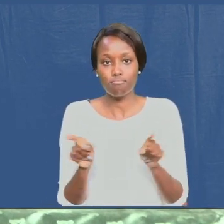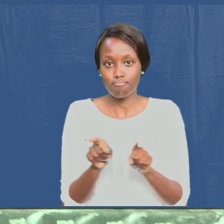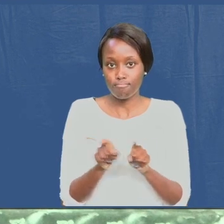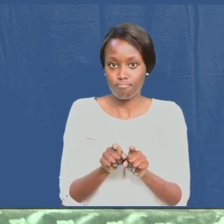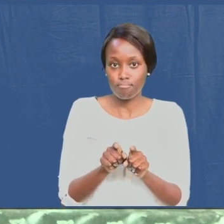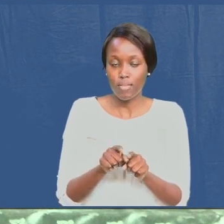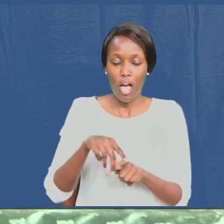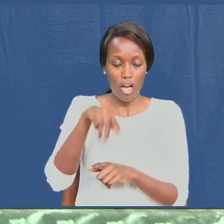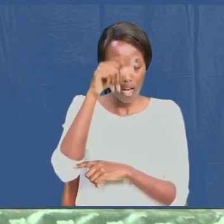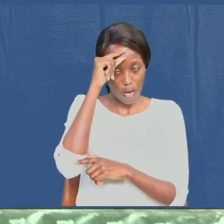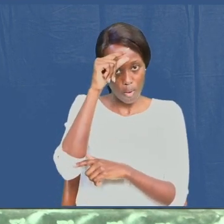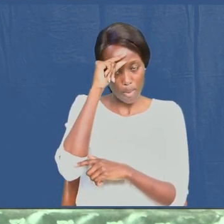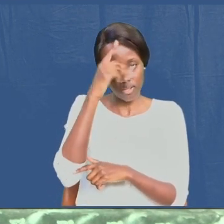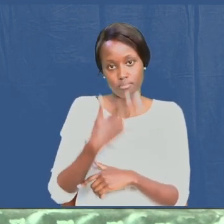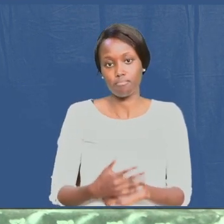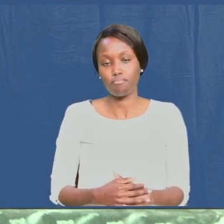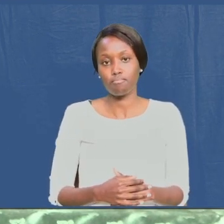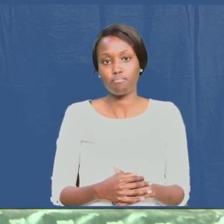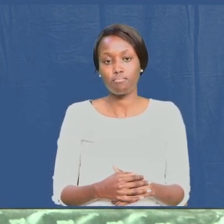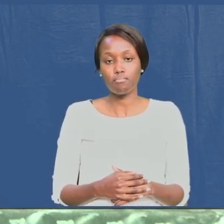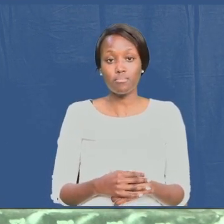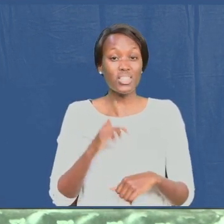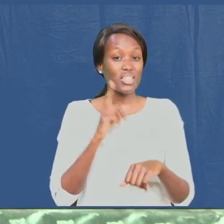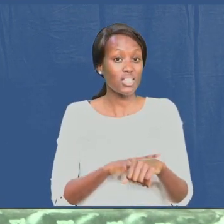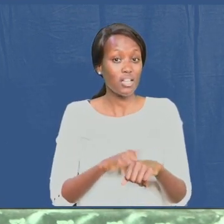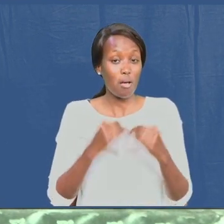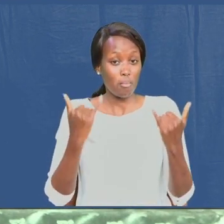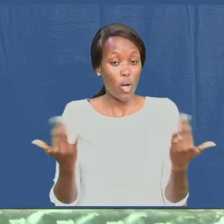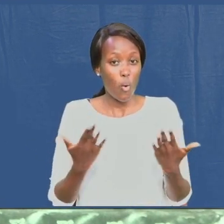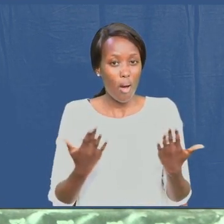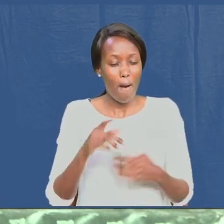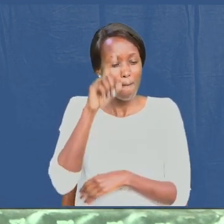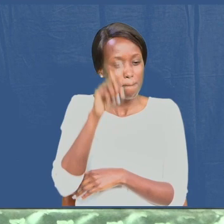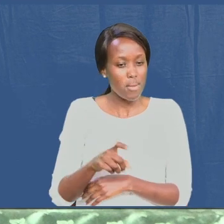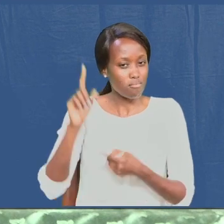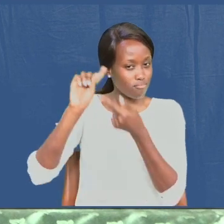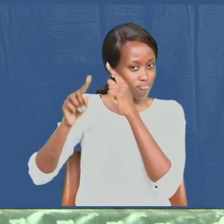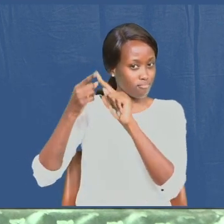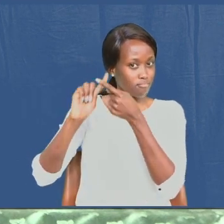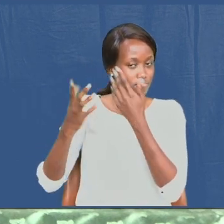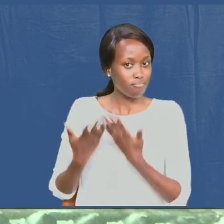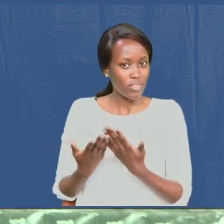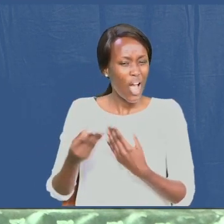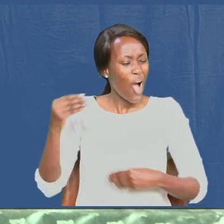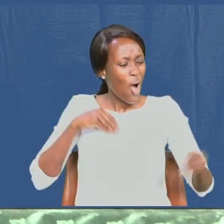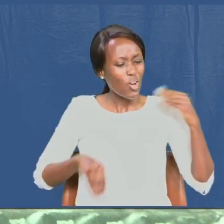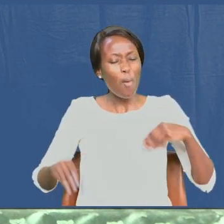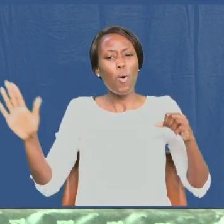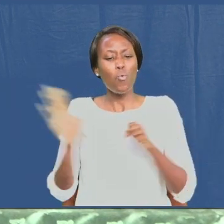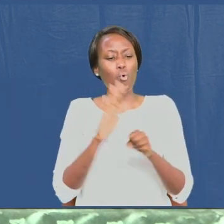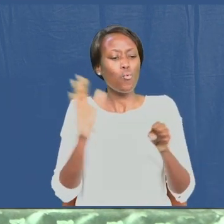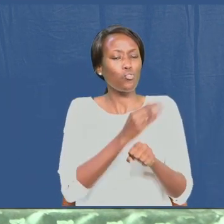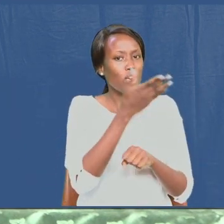all, government. A time has come when we should ask ourselves why corruption is rampant in our